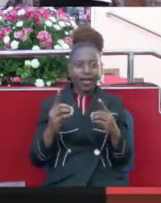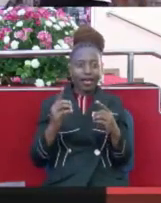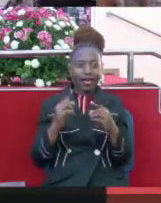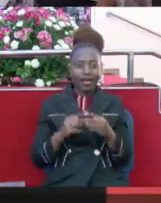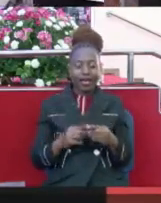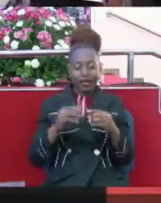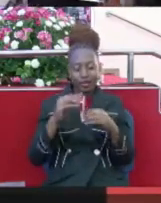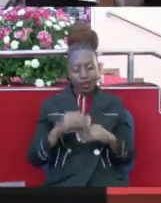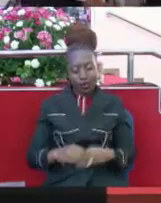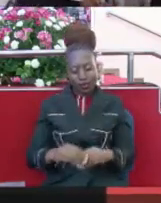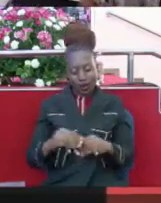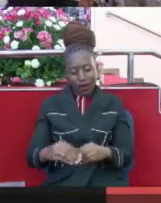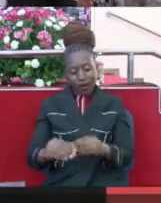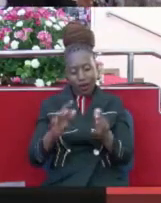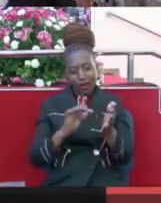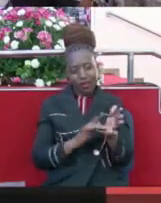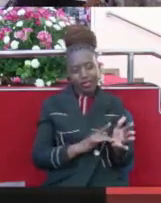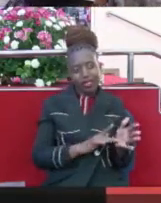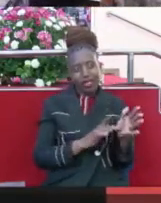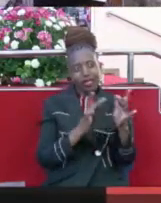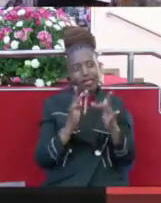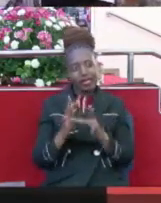decided to follow